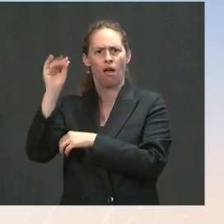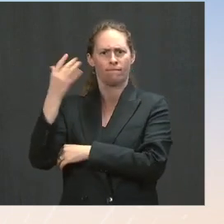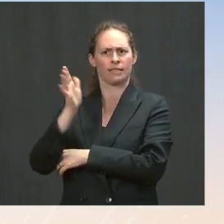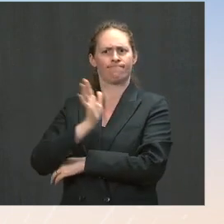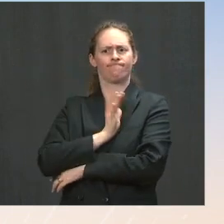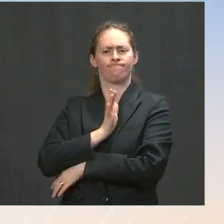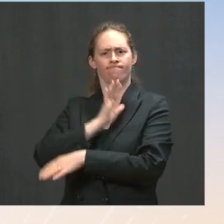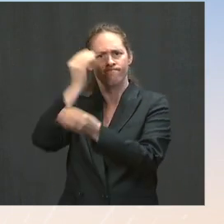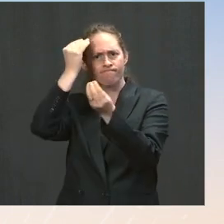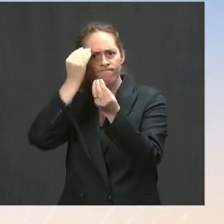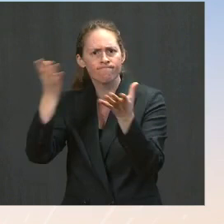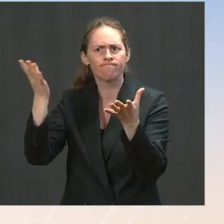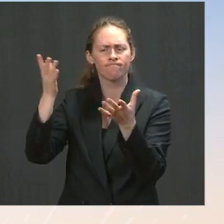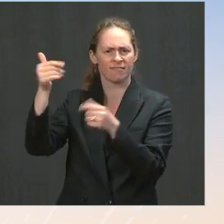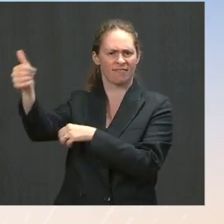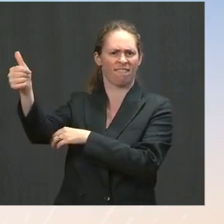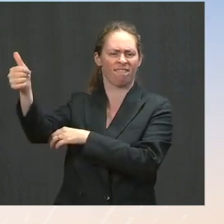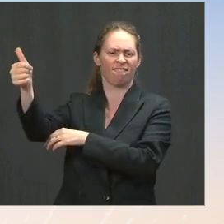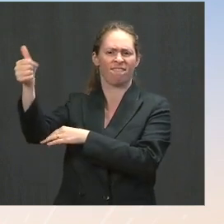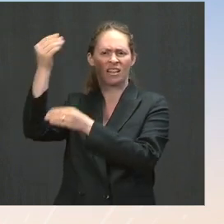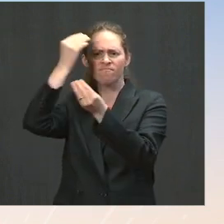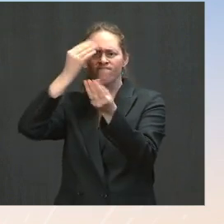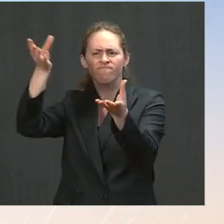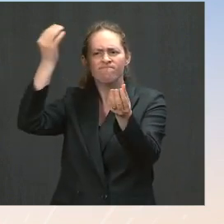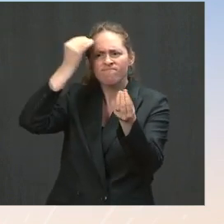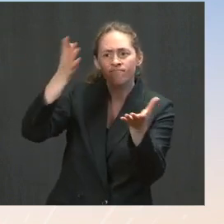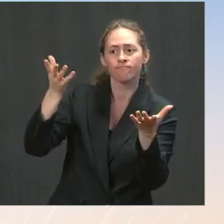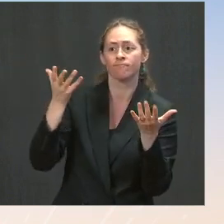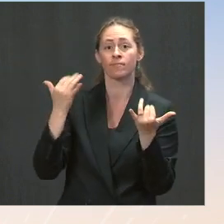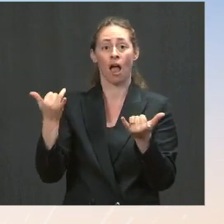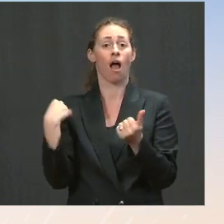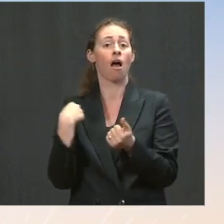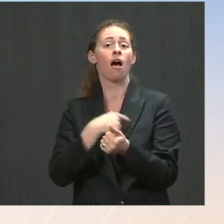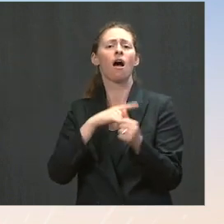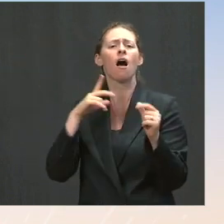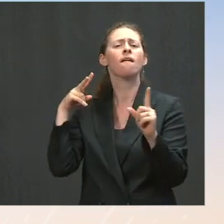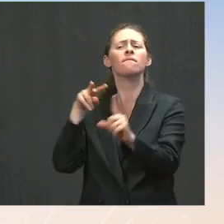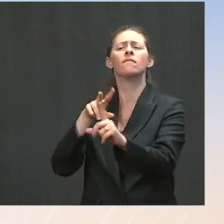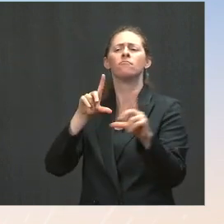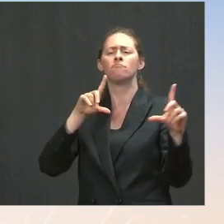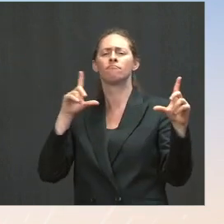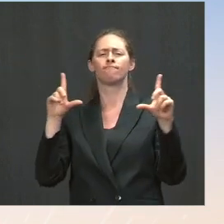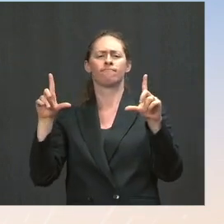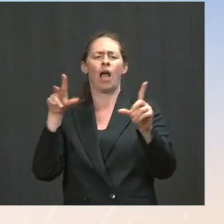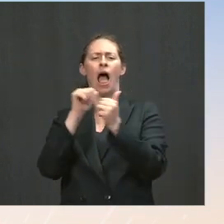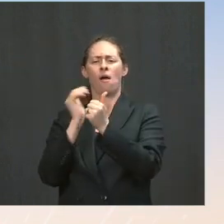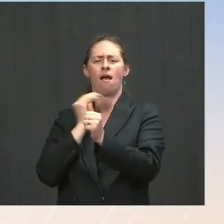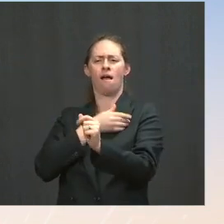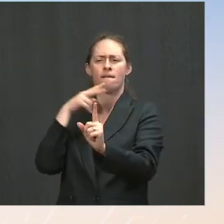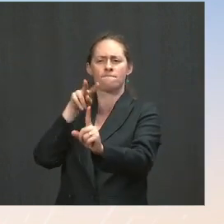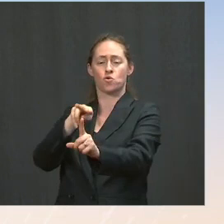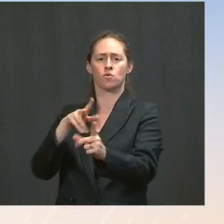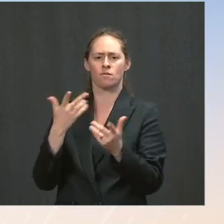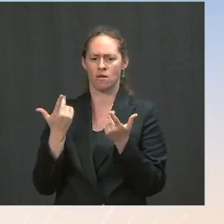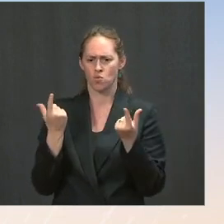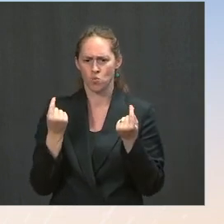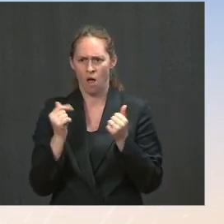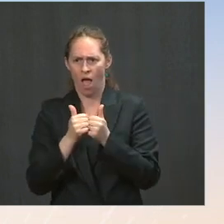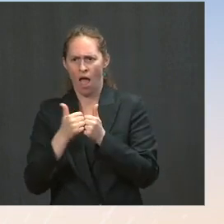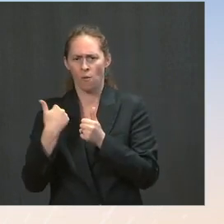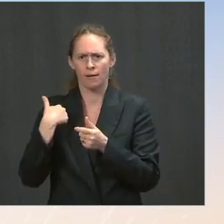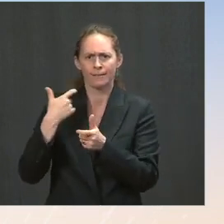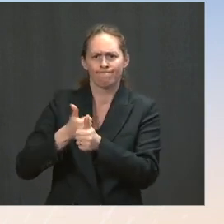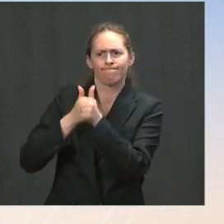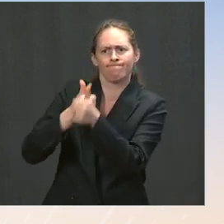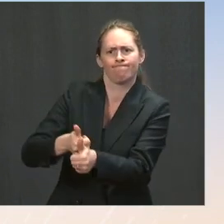will say, though, that how we view this, as you asked about, Alex, implementation of their guidelines that they'll outline